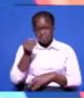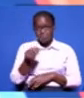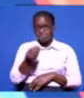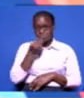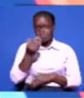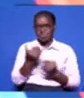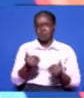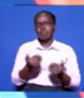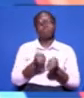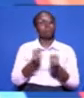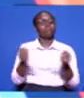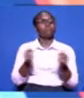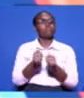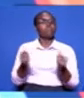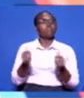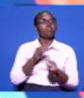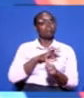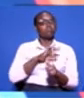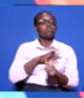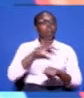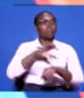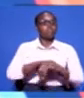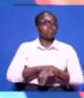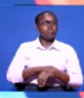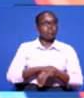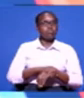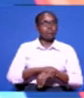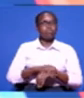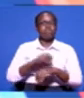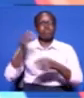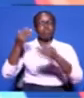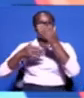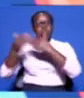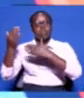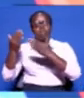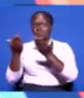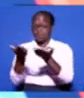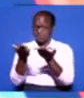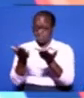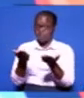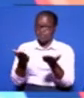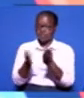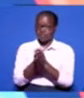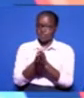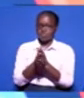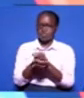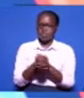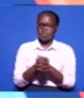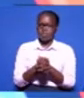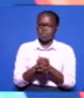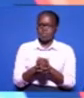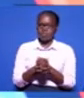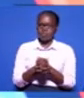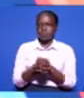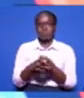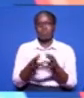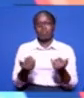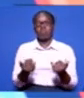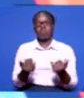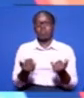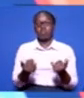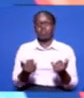well, the benefits they get up to when they are going to university are there. I think now that